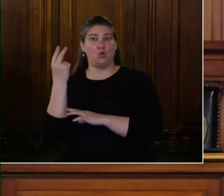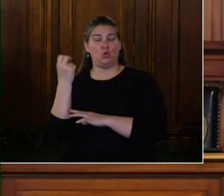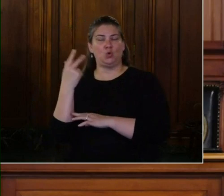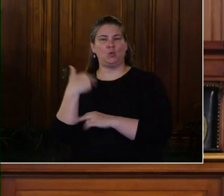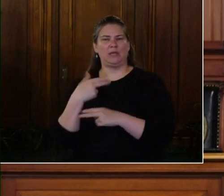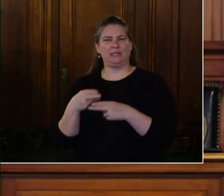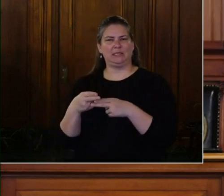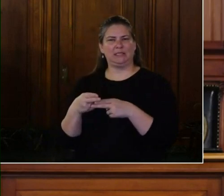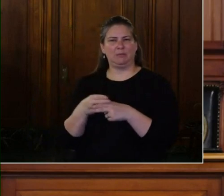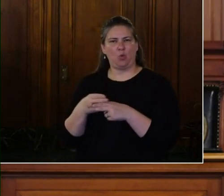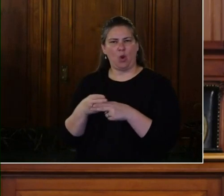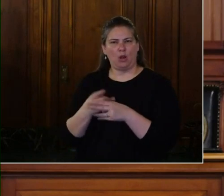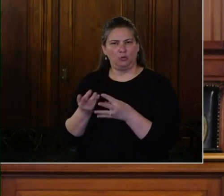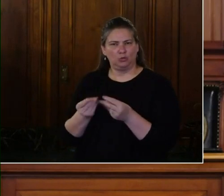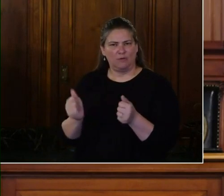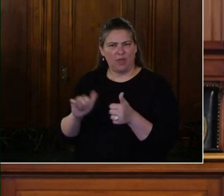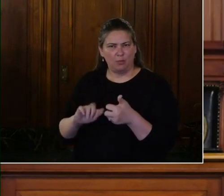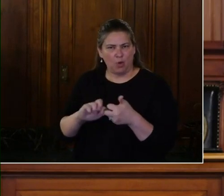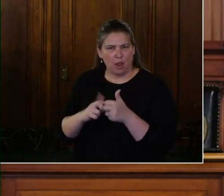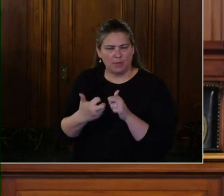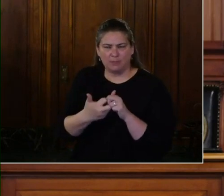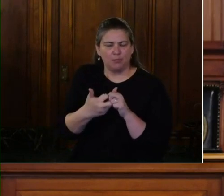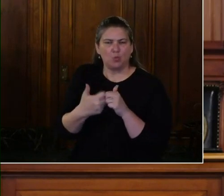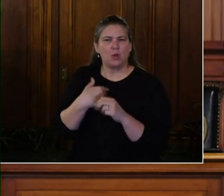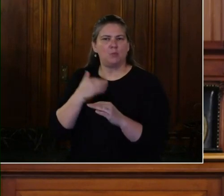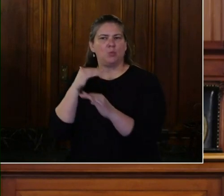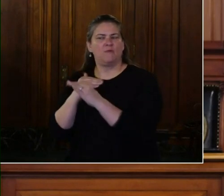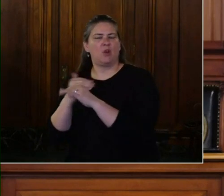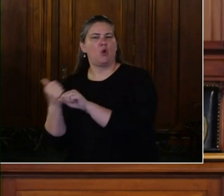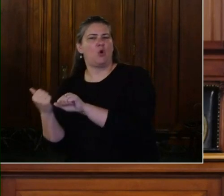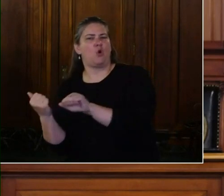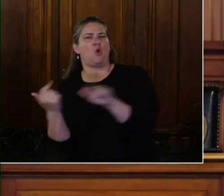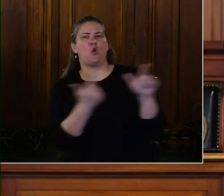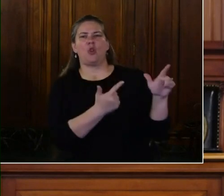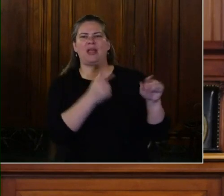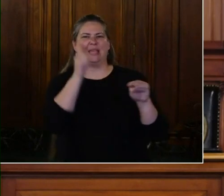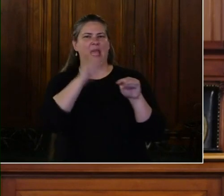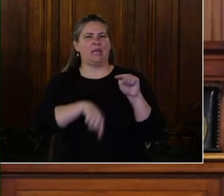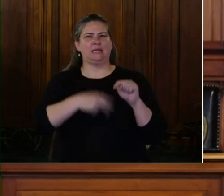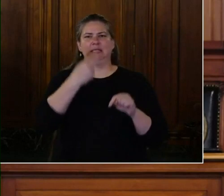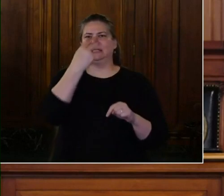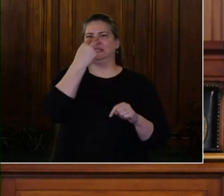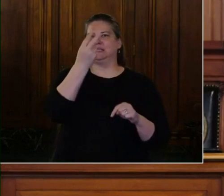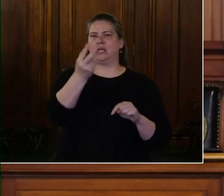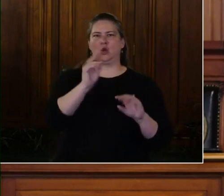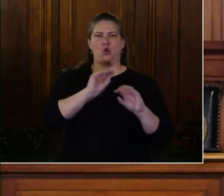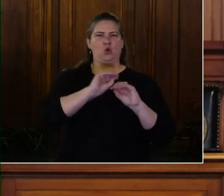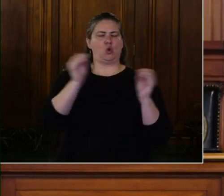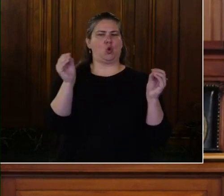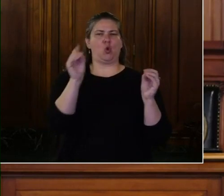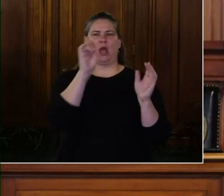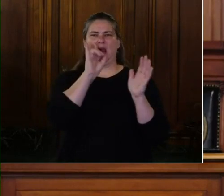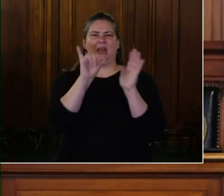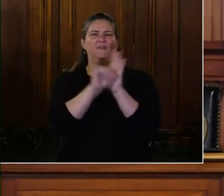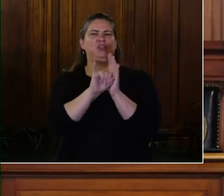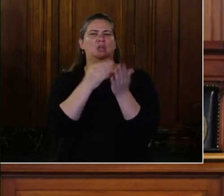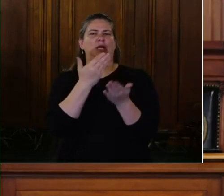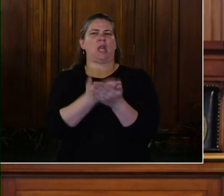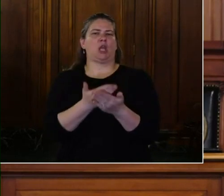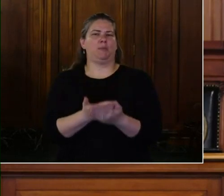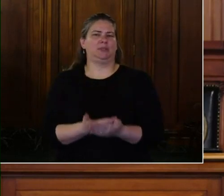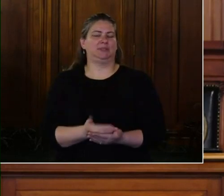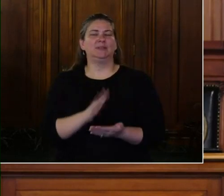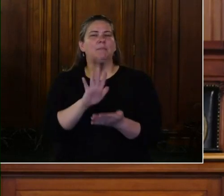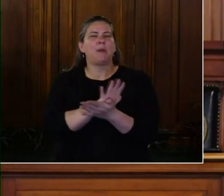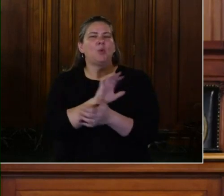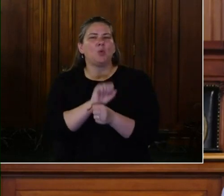temporary solution that prevented all unemployment claimants from viewing any identification documents.